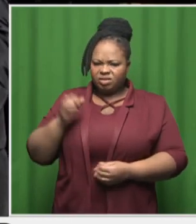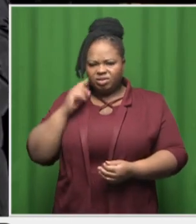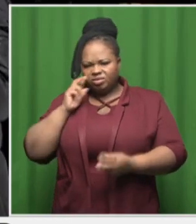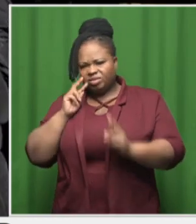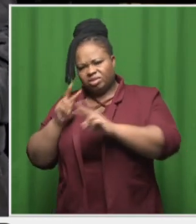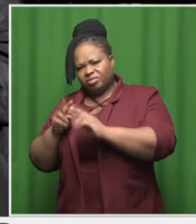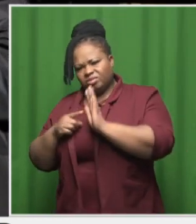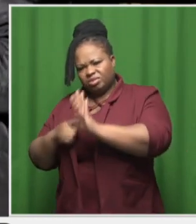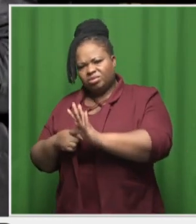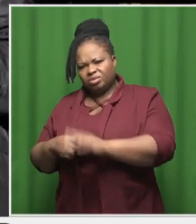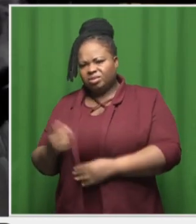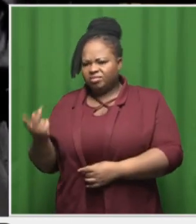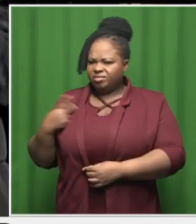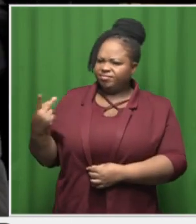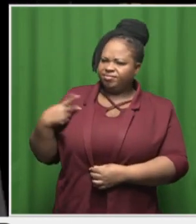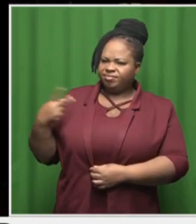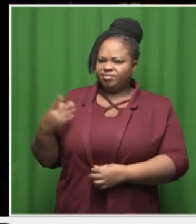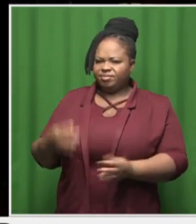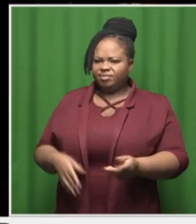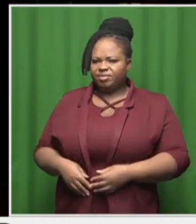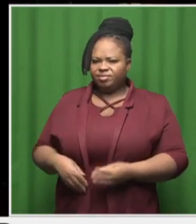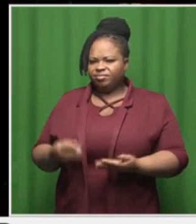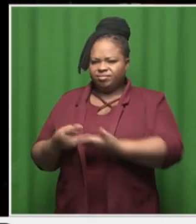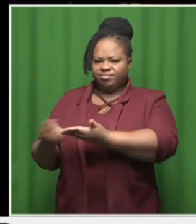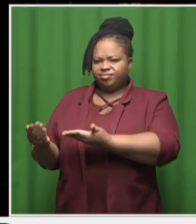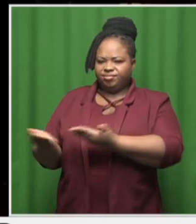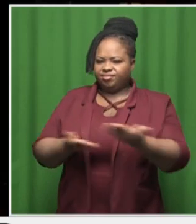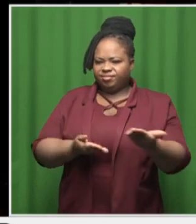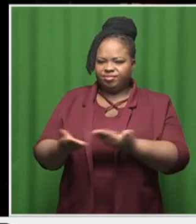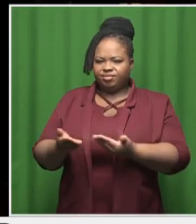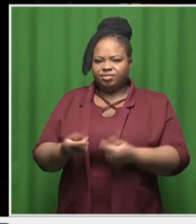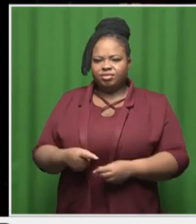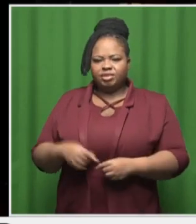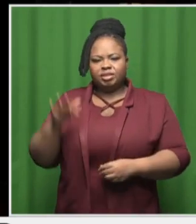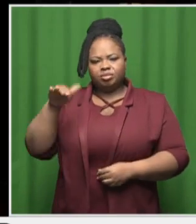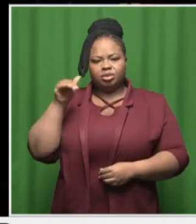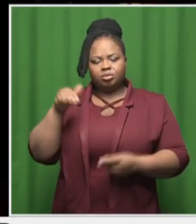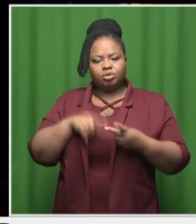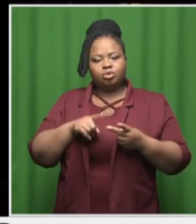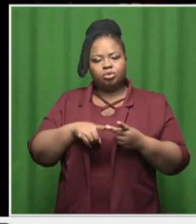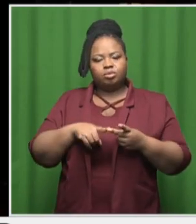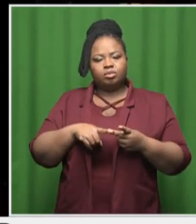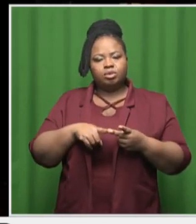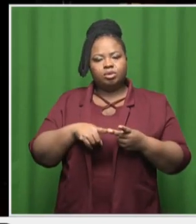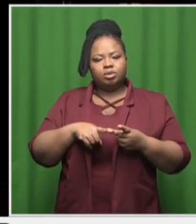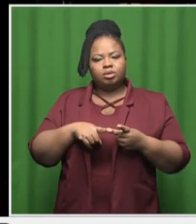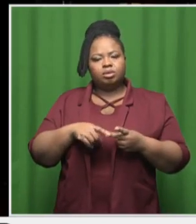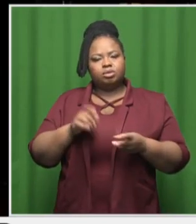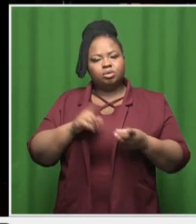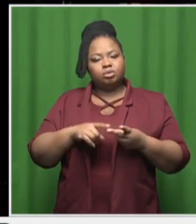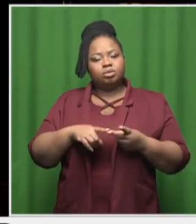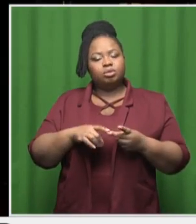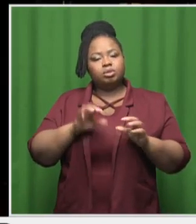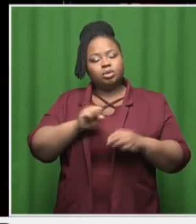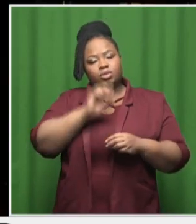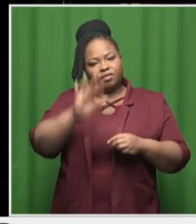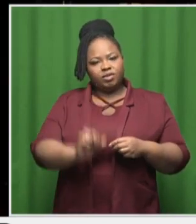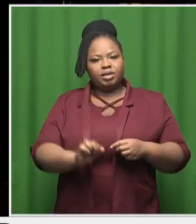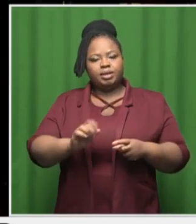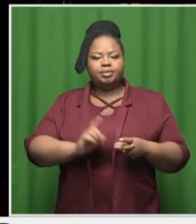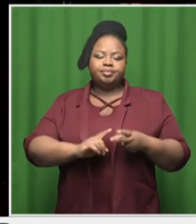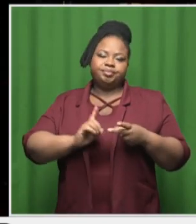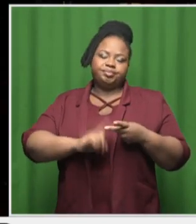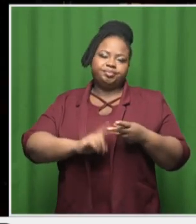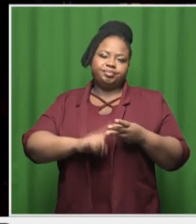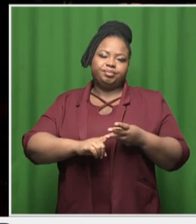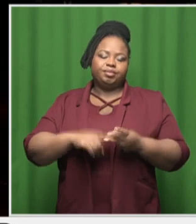look. Don't you love us? Yeah, no, we do. We've got Zimbabwe. So Pool A, we've got Zimbabwe. So we've Zimbabwe, got South Africa. Pool C,